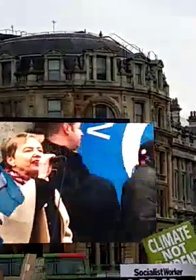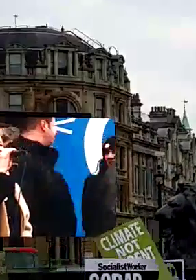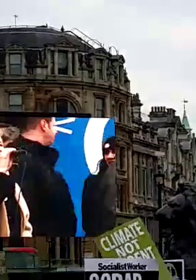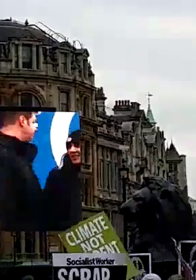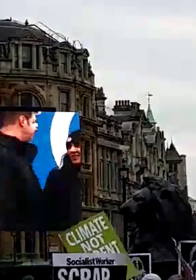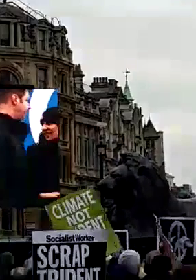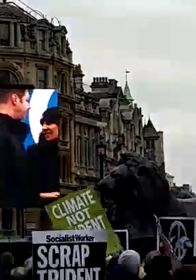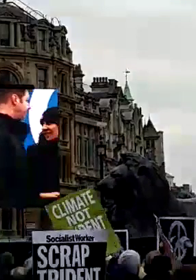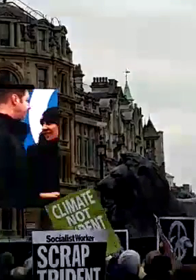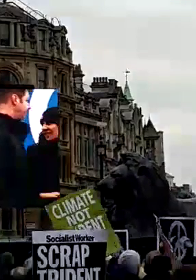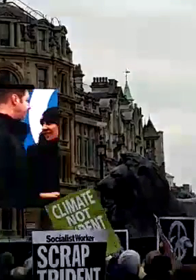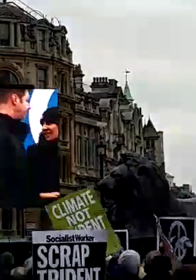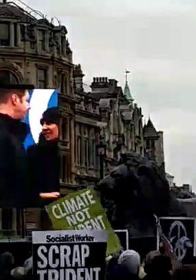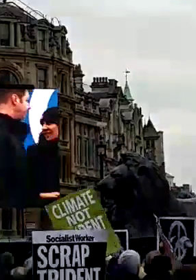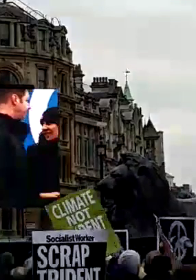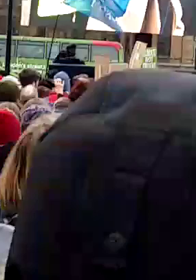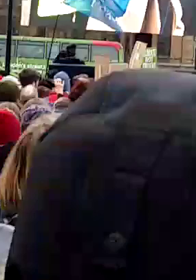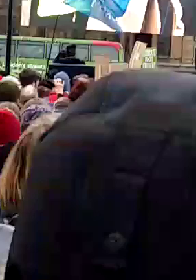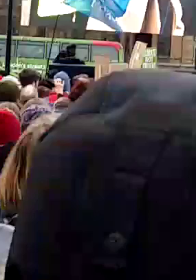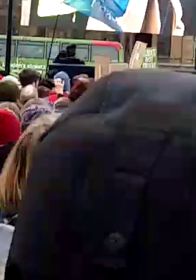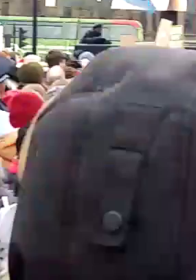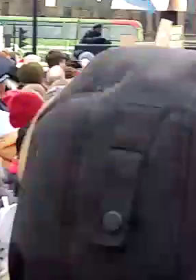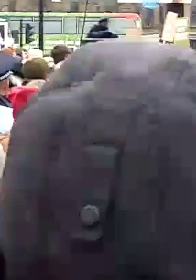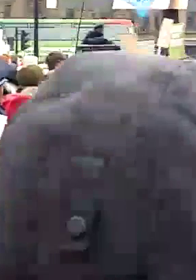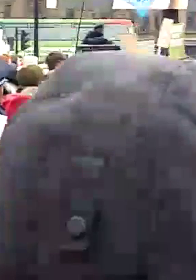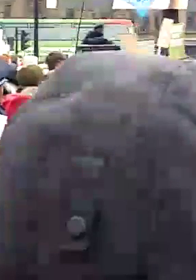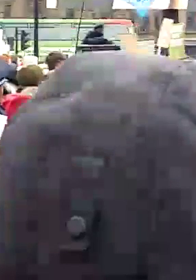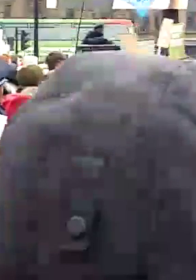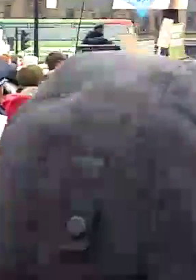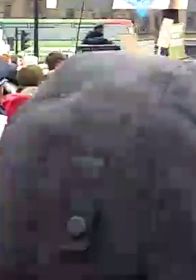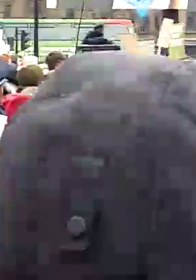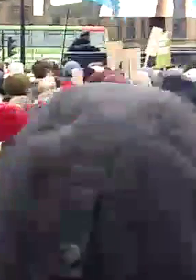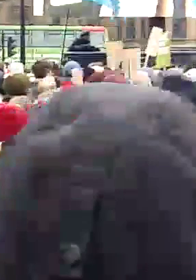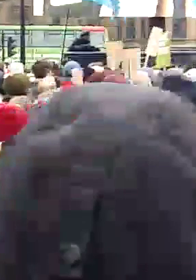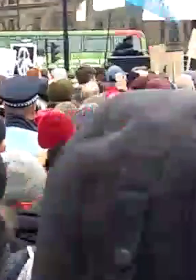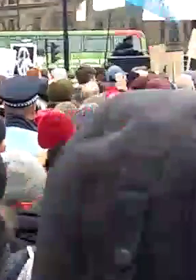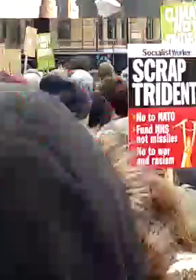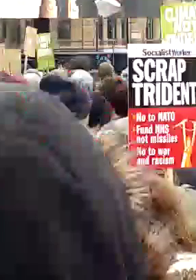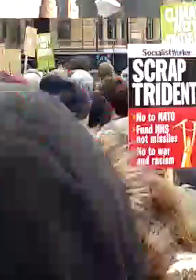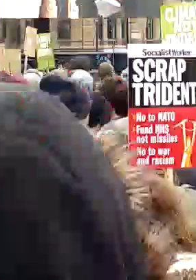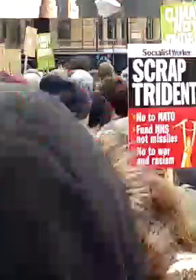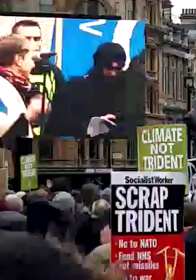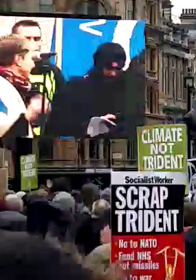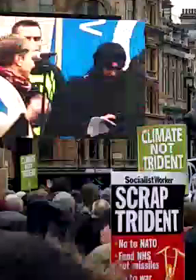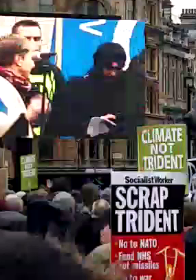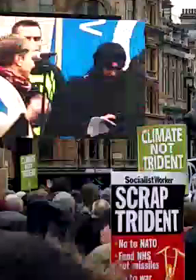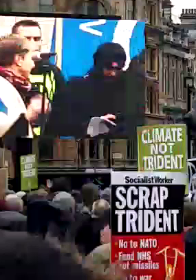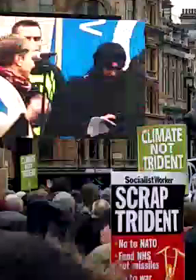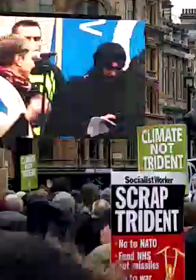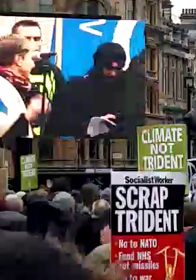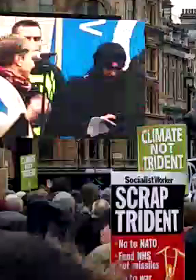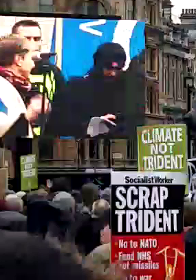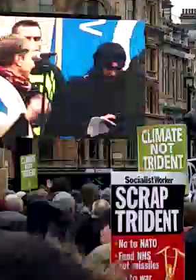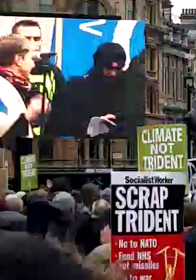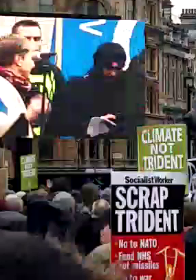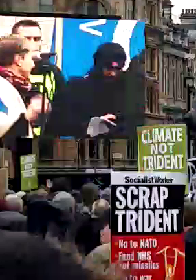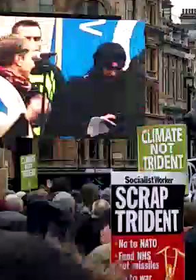movement against Trident. Please welcome Mark Watson.